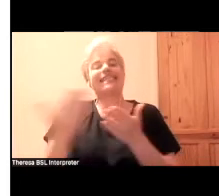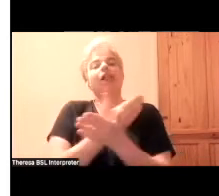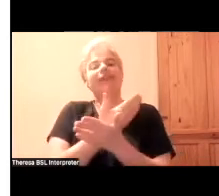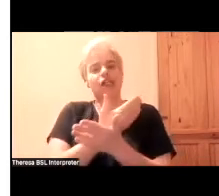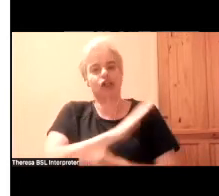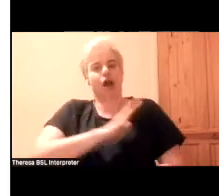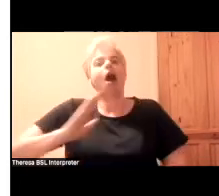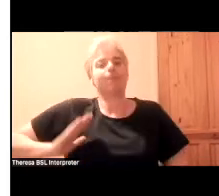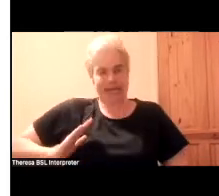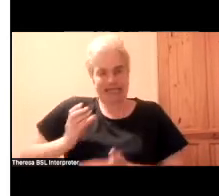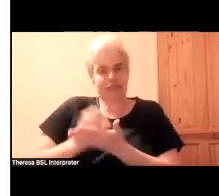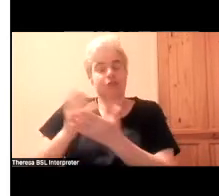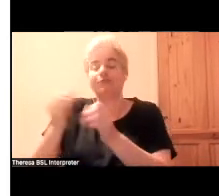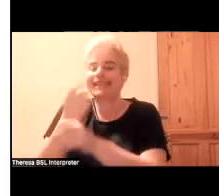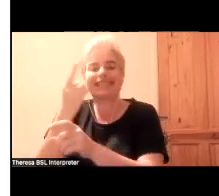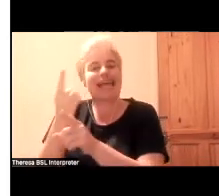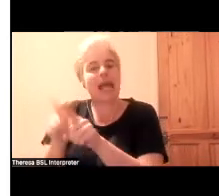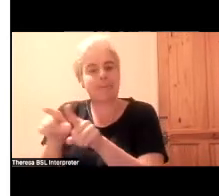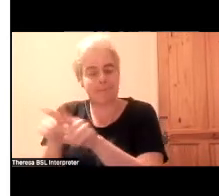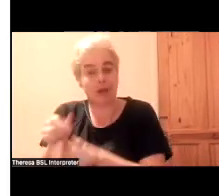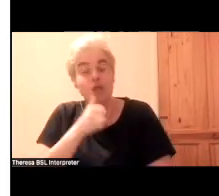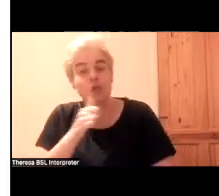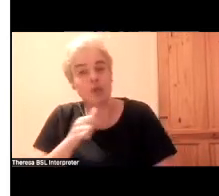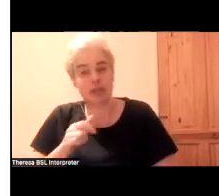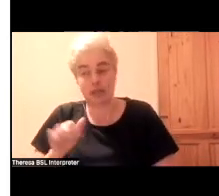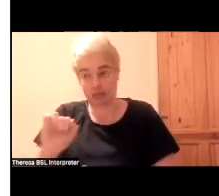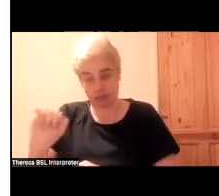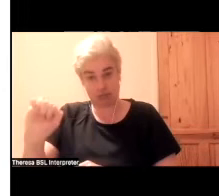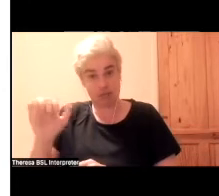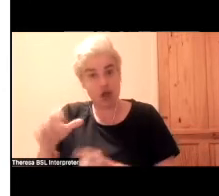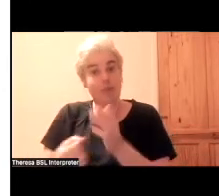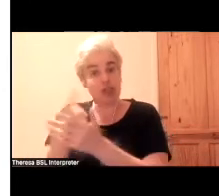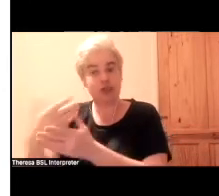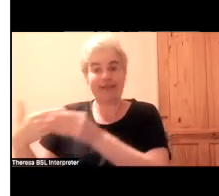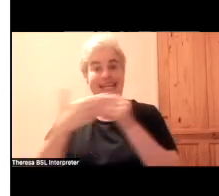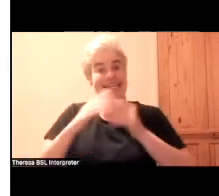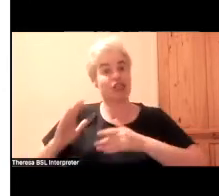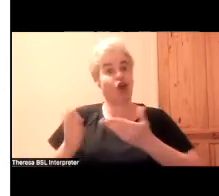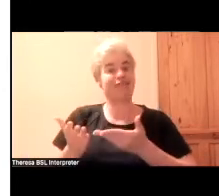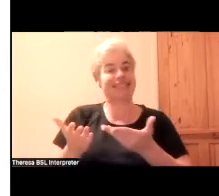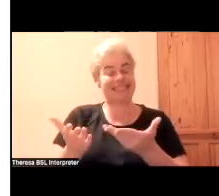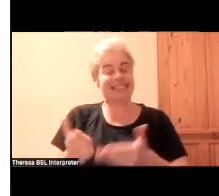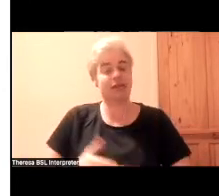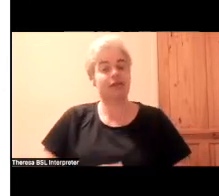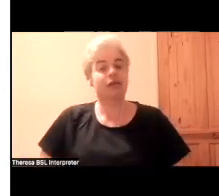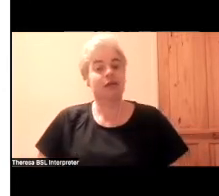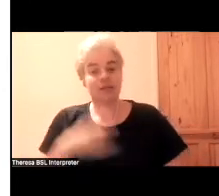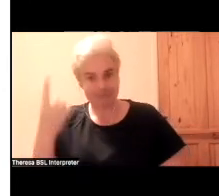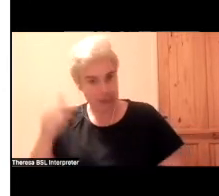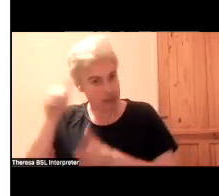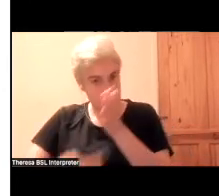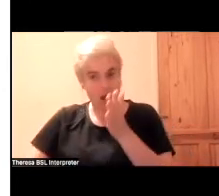did the same, using his opportunity for leading services. She